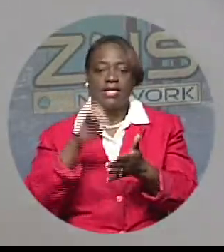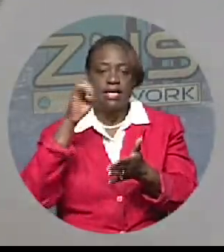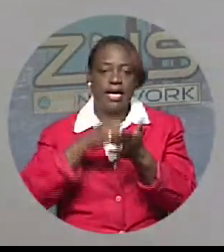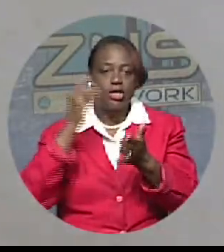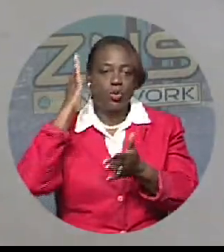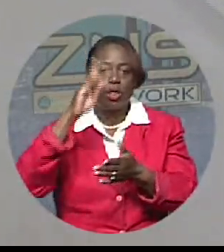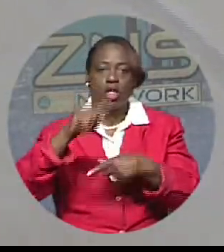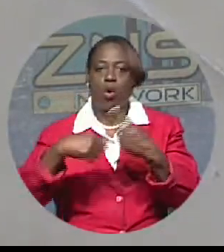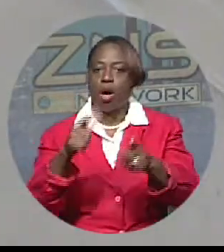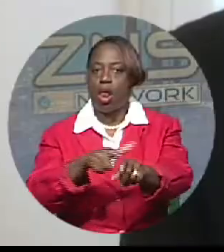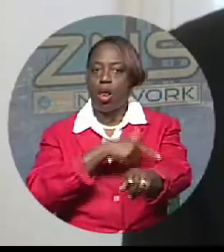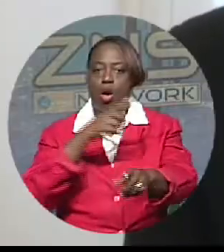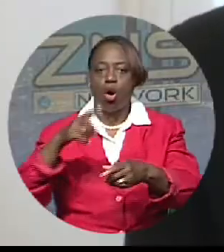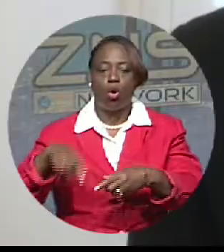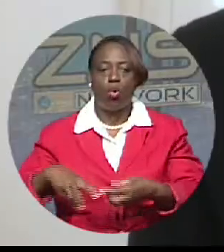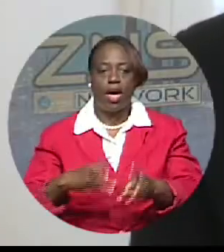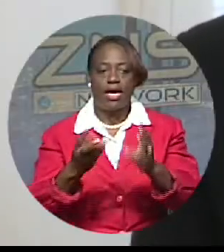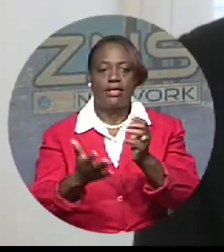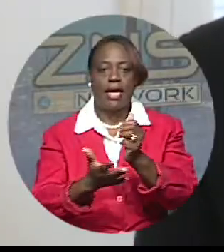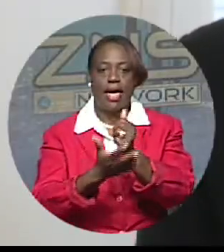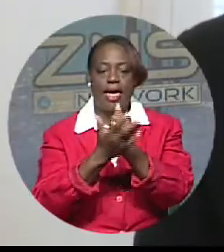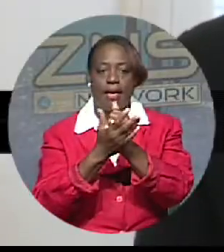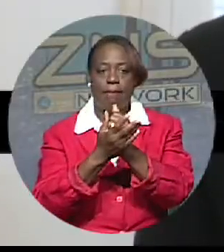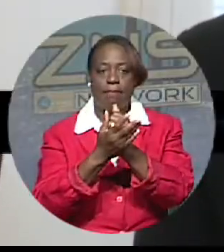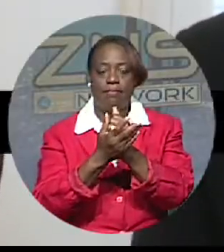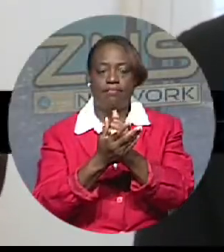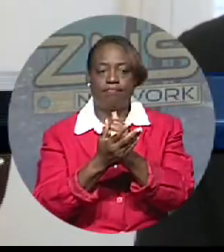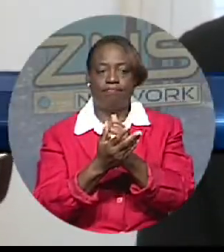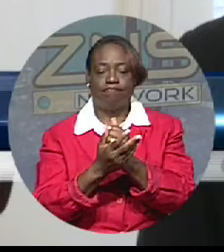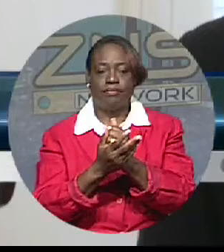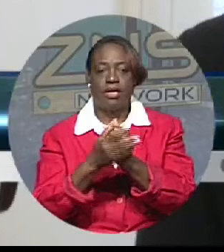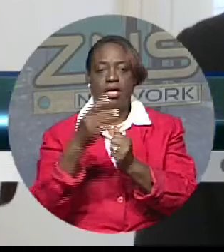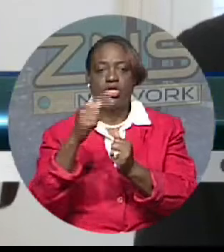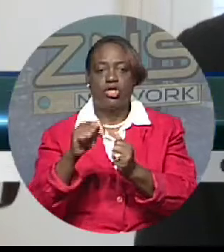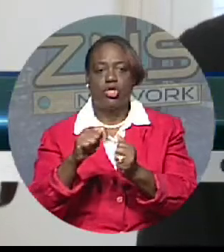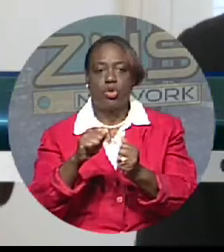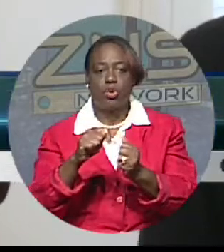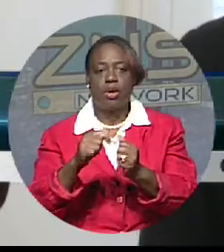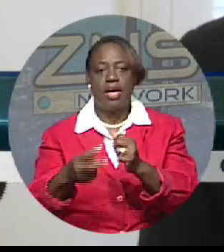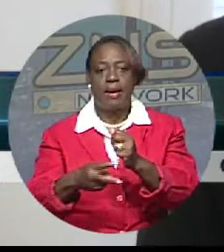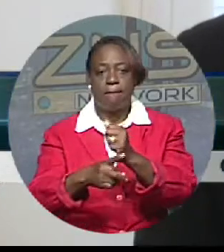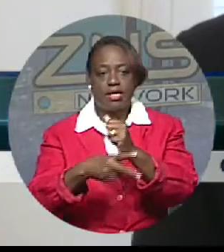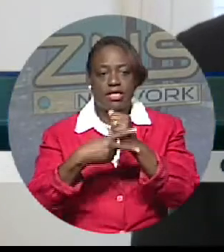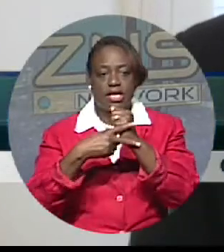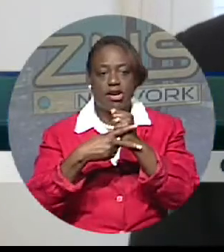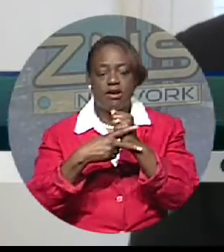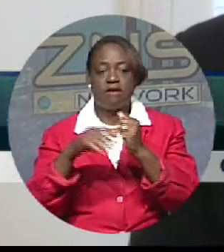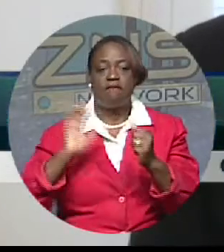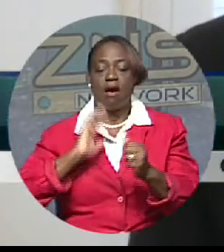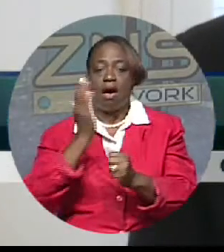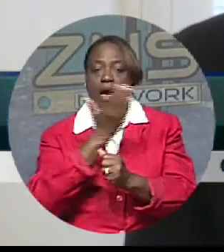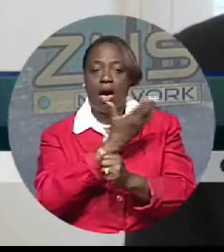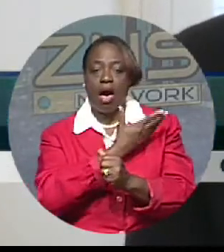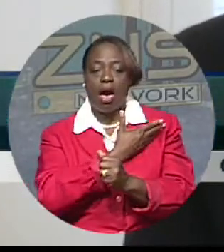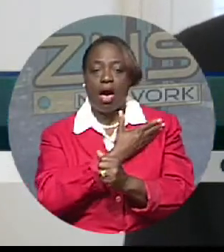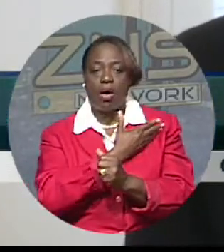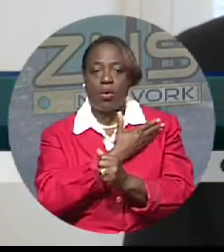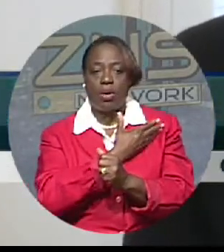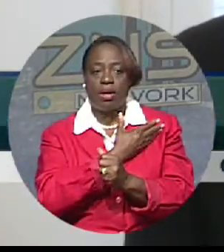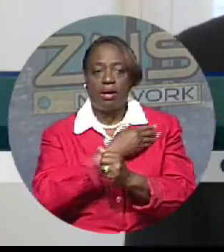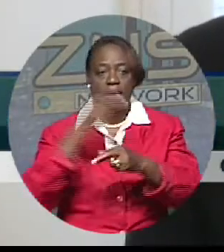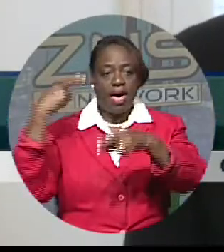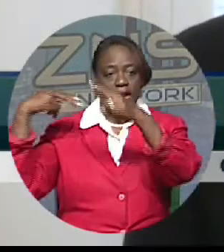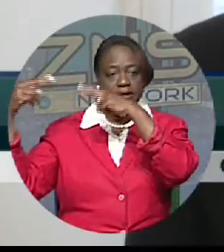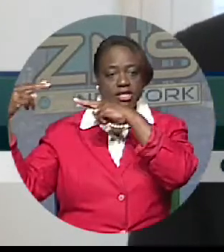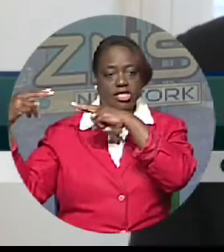historical sites throughout the country. This will help us to preserve our heritage, our culture. This is Bahamian. We help preserve what makes us